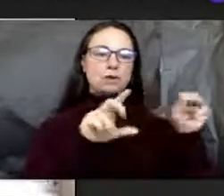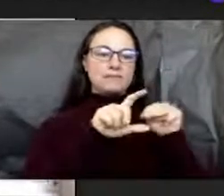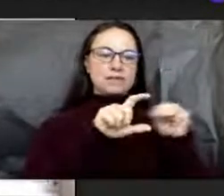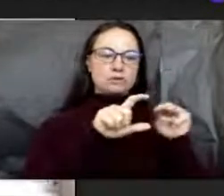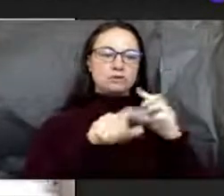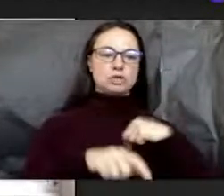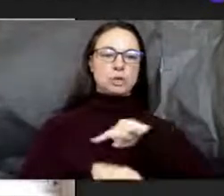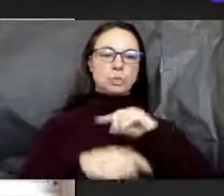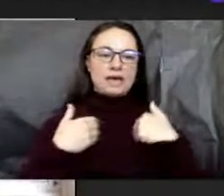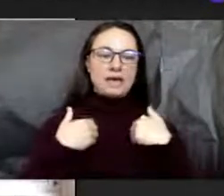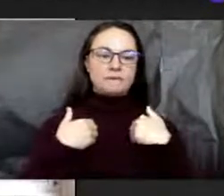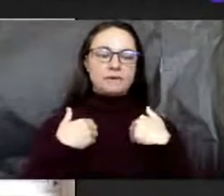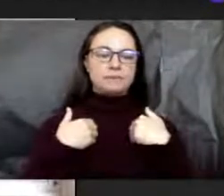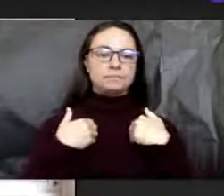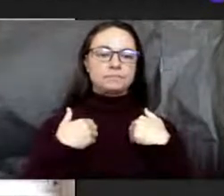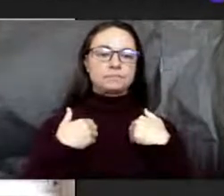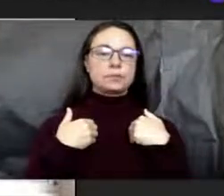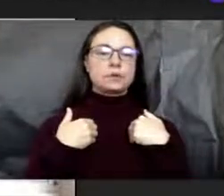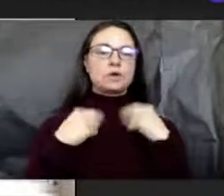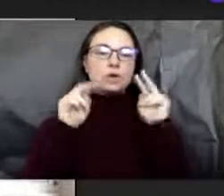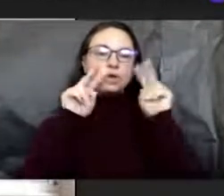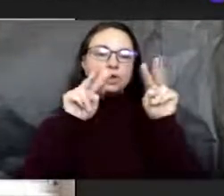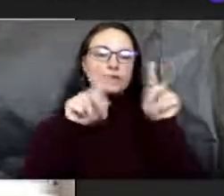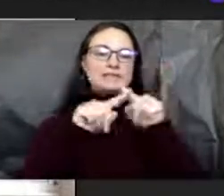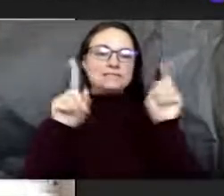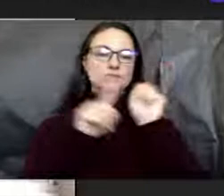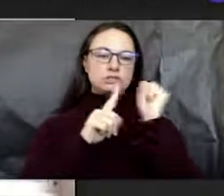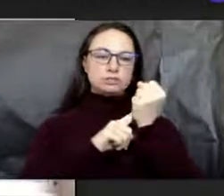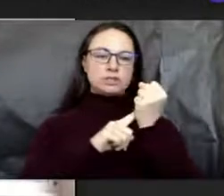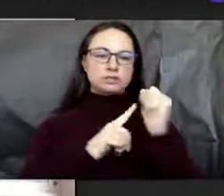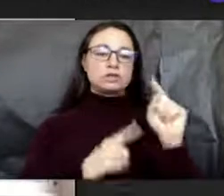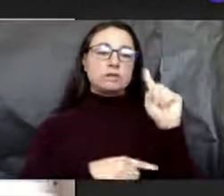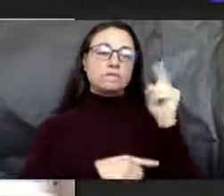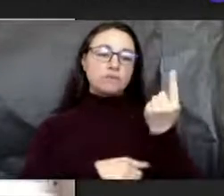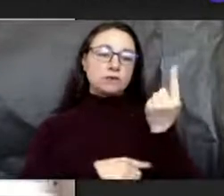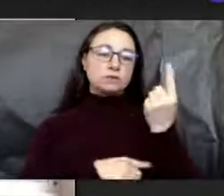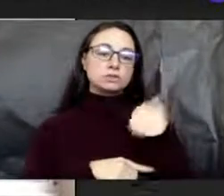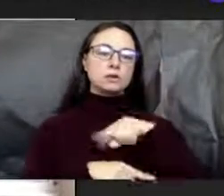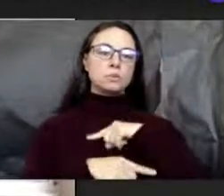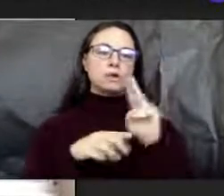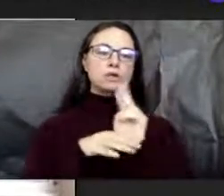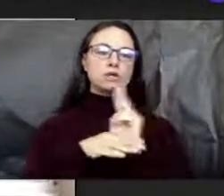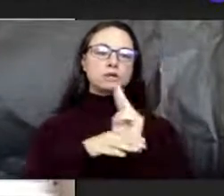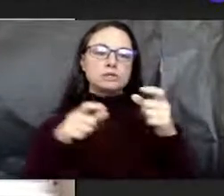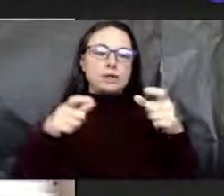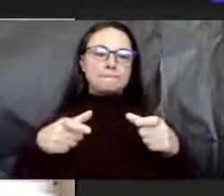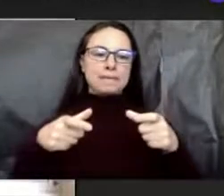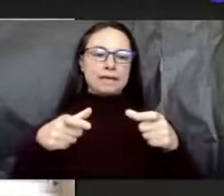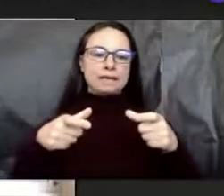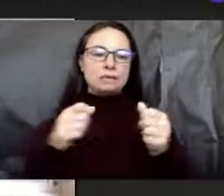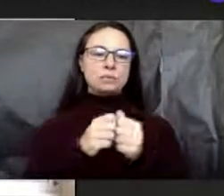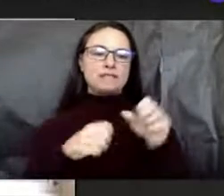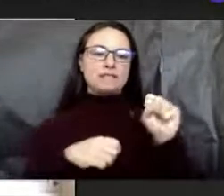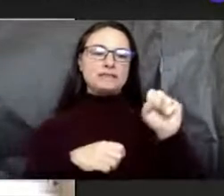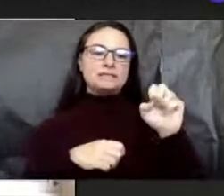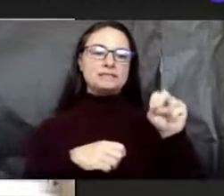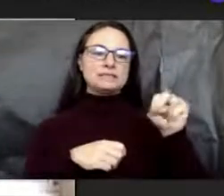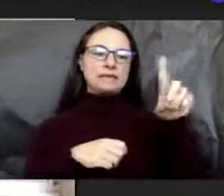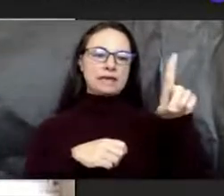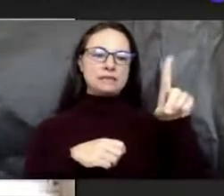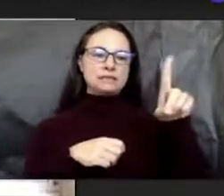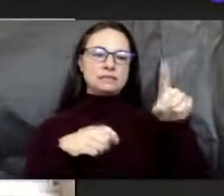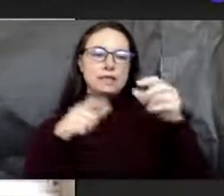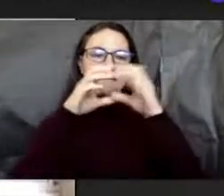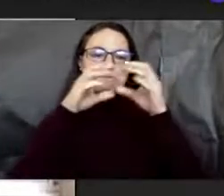have by looking at different situations. And in the first one, we are going to use a pan of sand and a